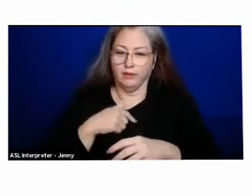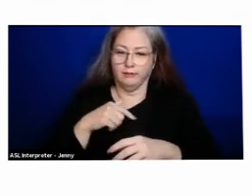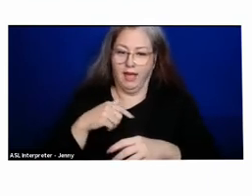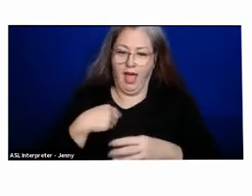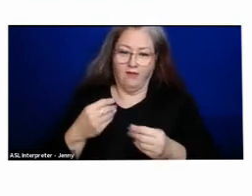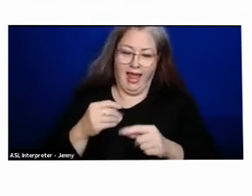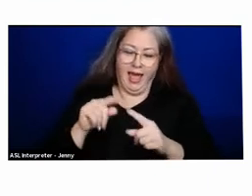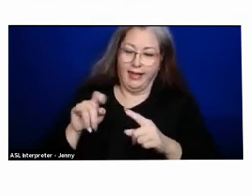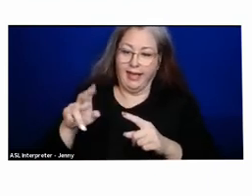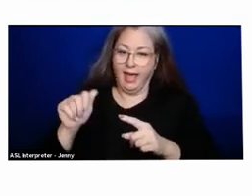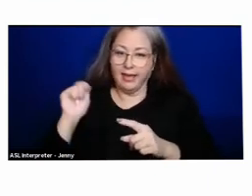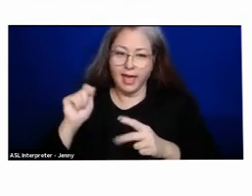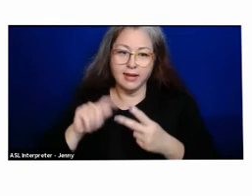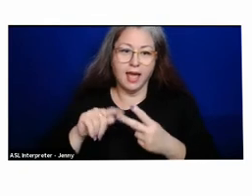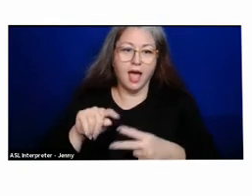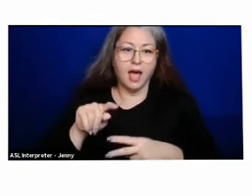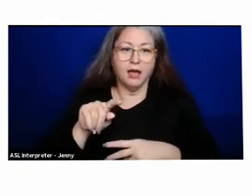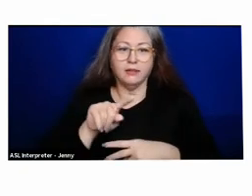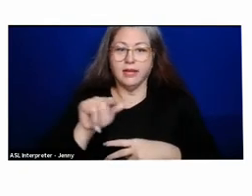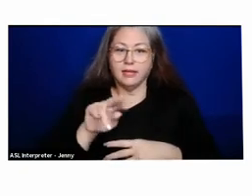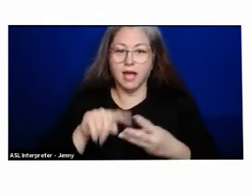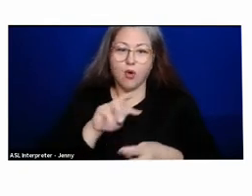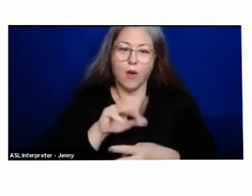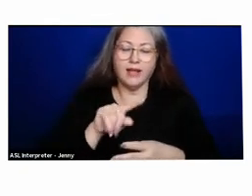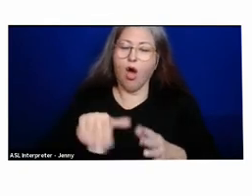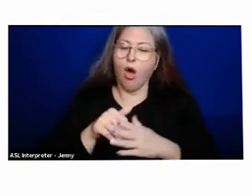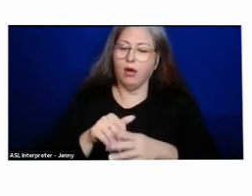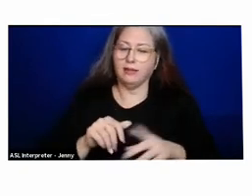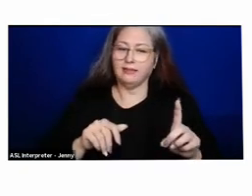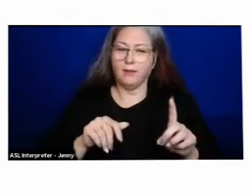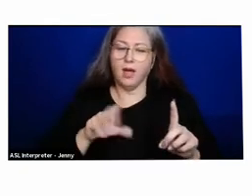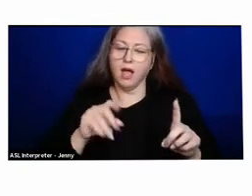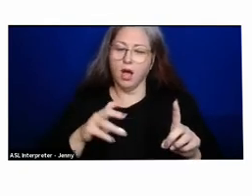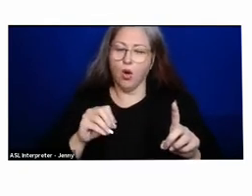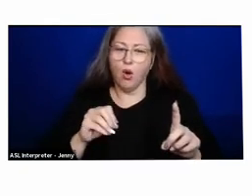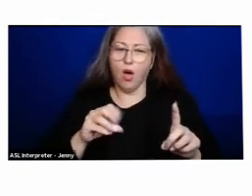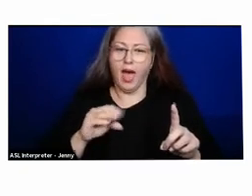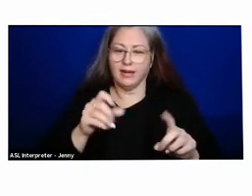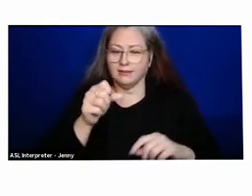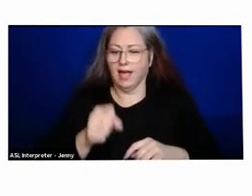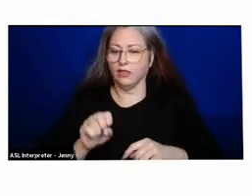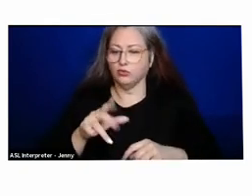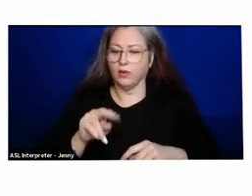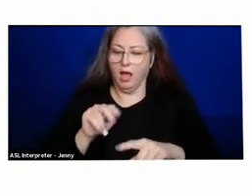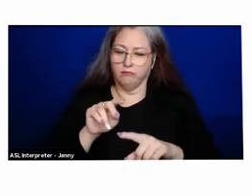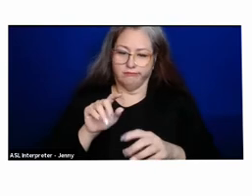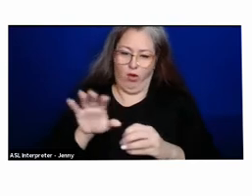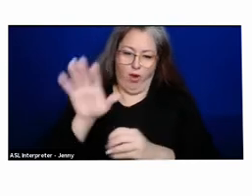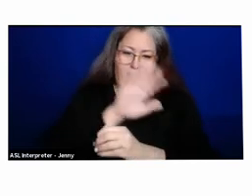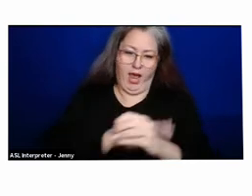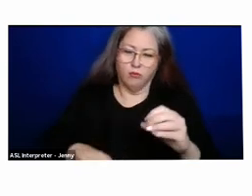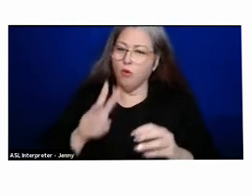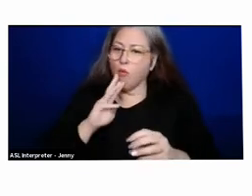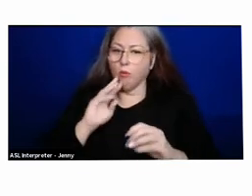by Kenya, Tanzania, Rwanda, Democratic Republic of Congo, and South Sudan. And we do